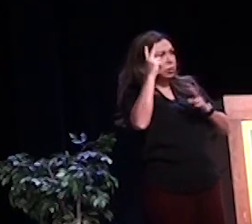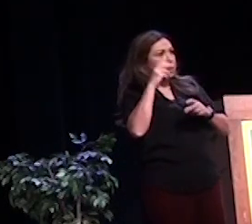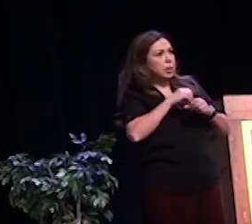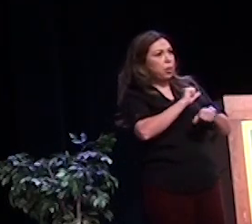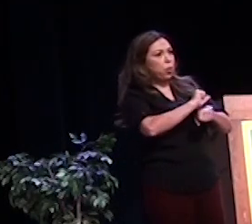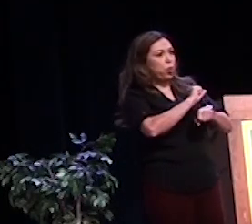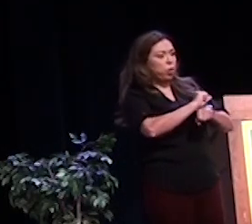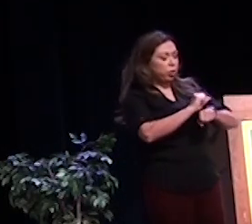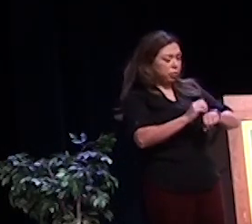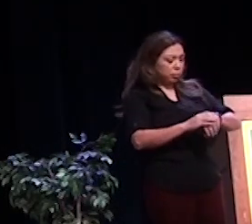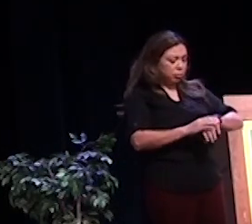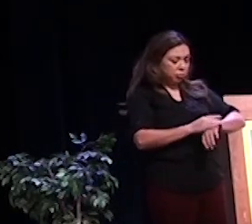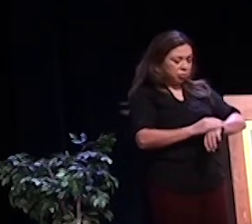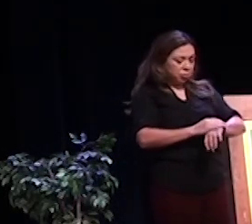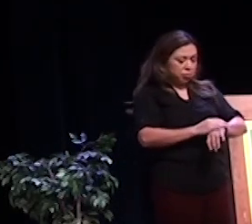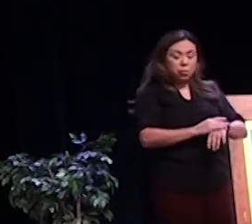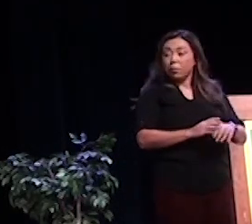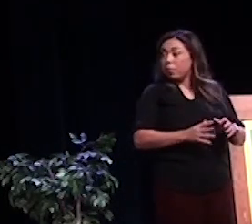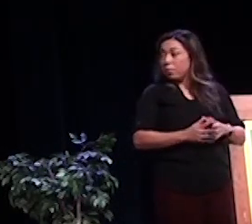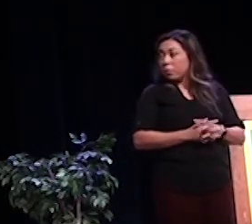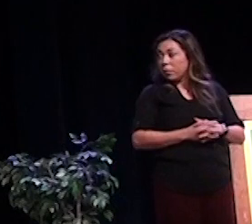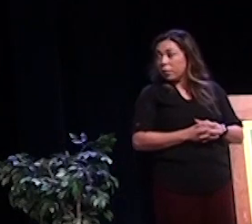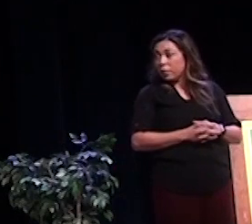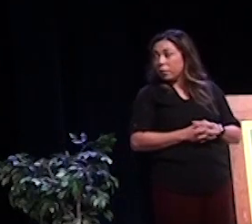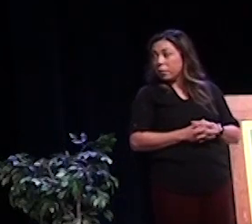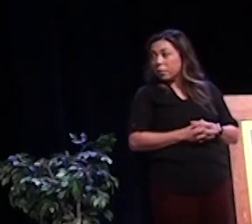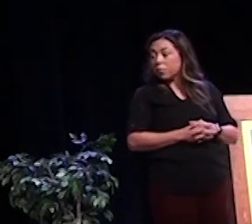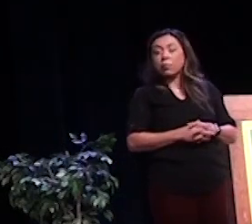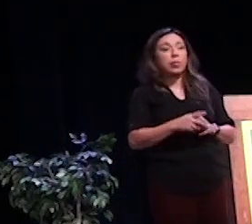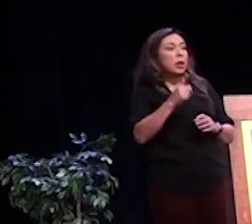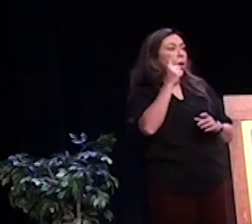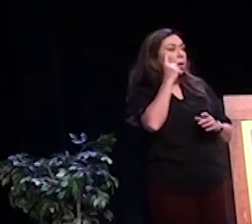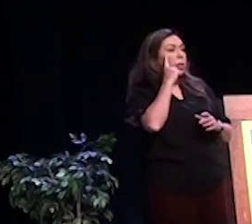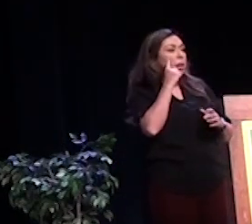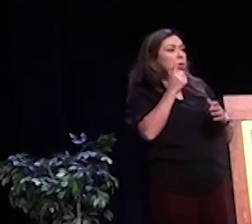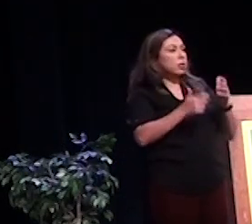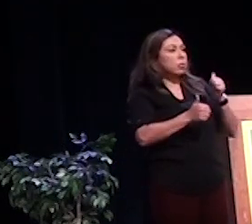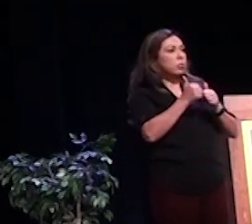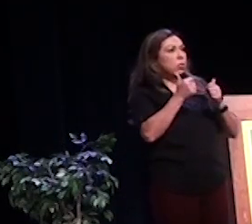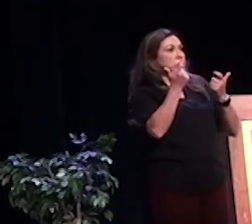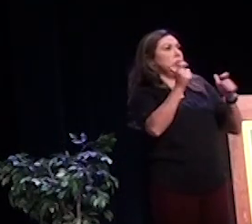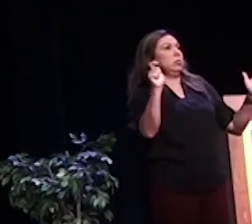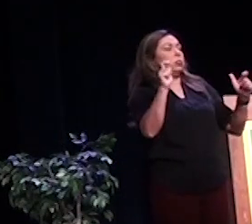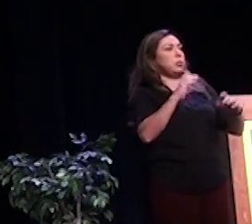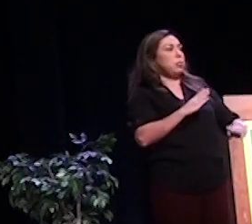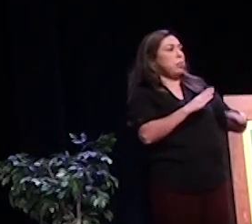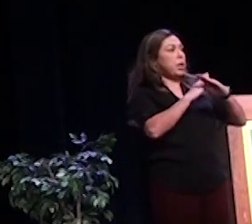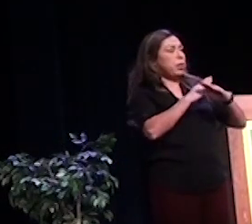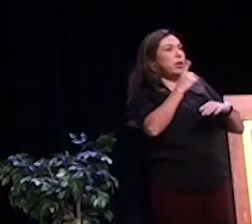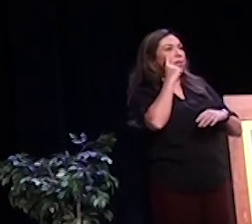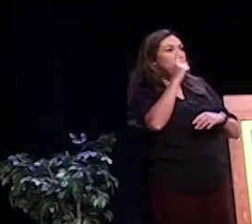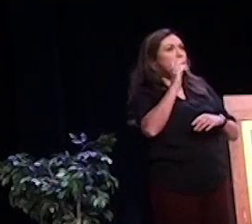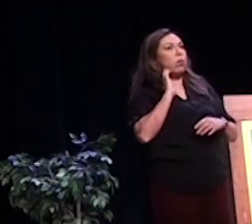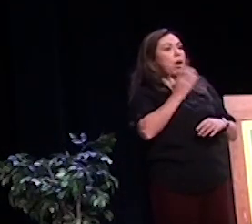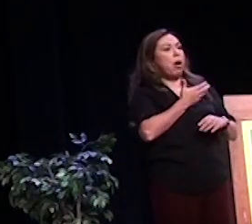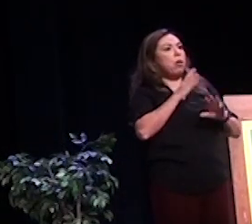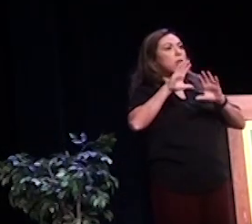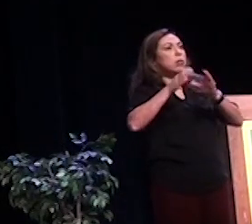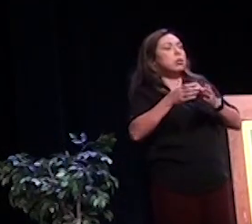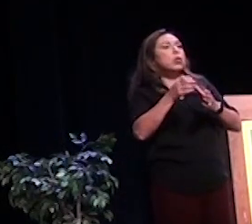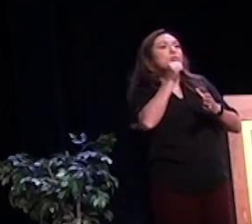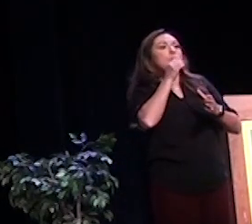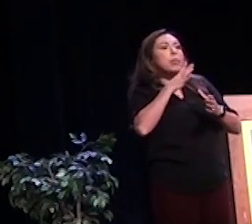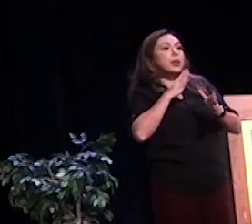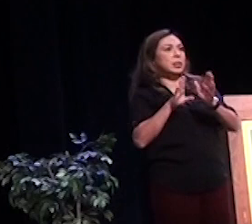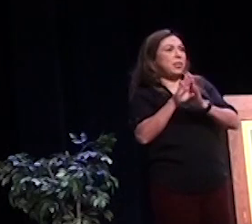do? Well, I think the biggest barrier is really for our minority and women